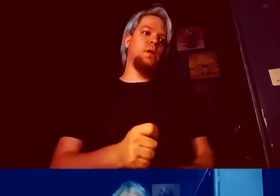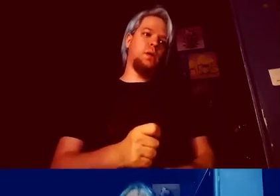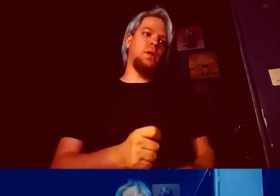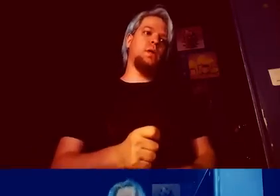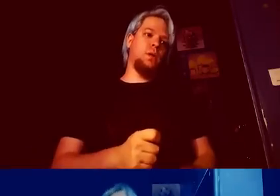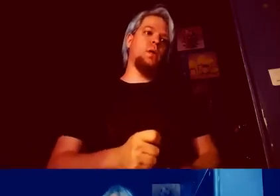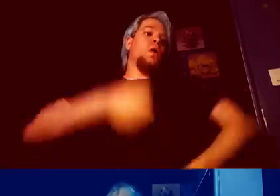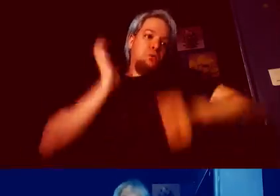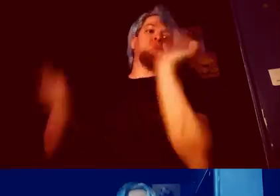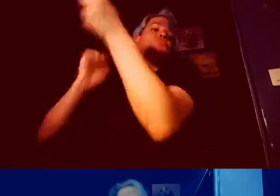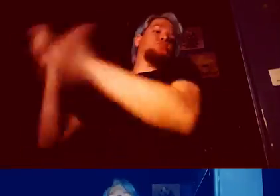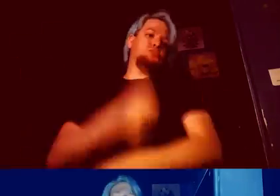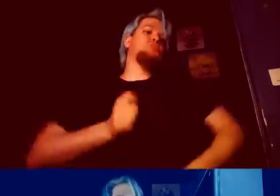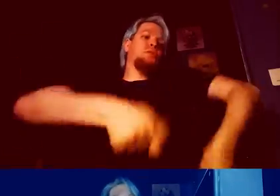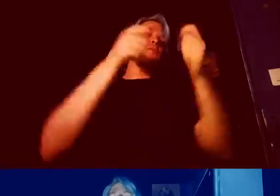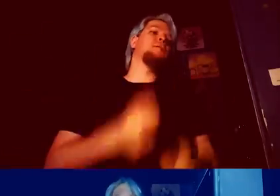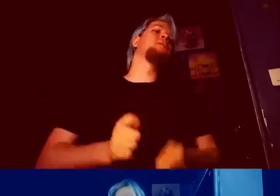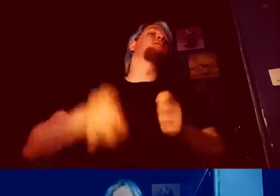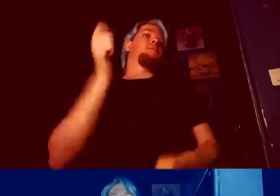Thank